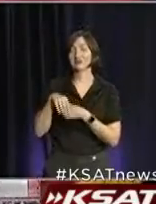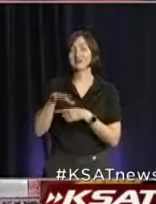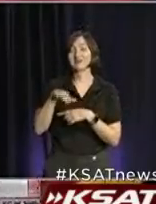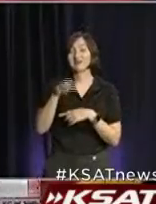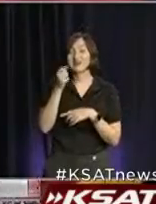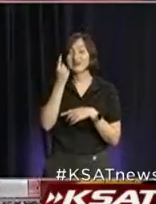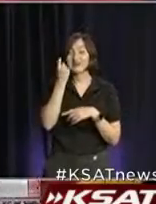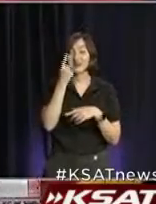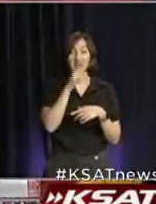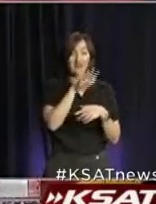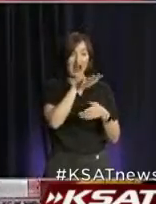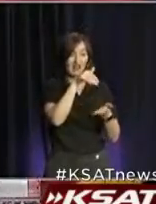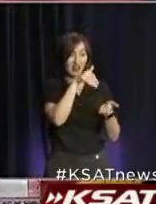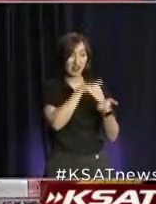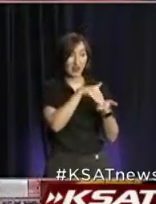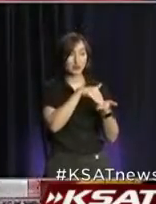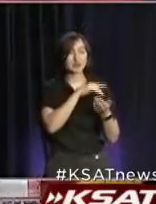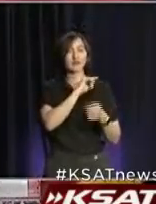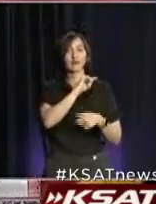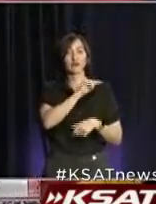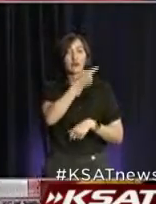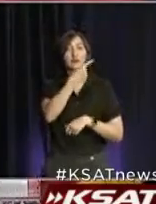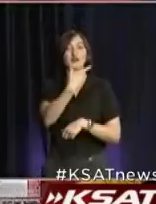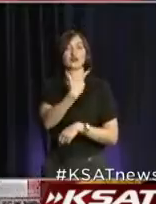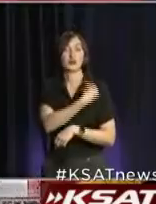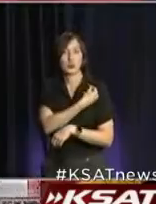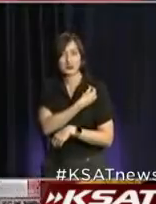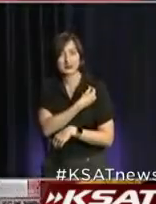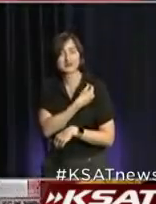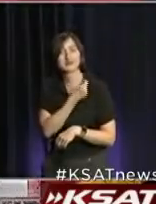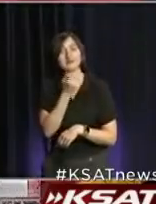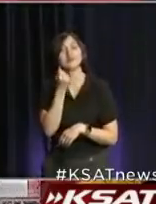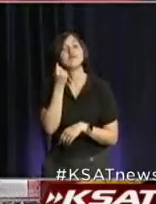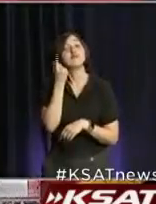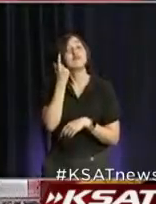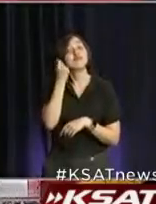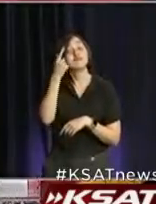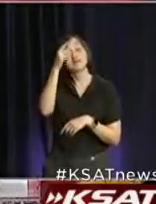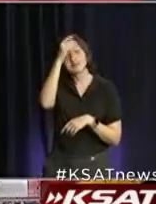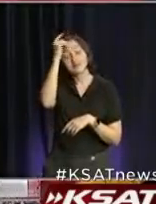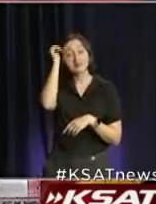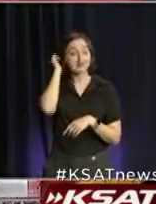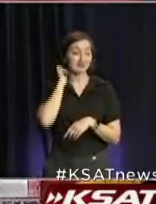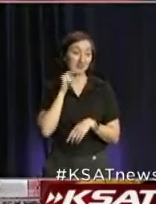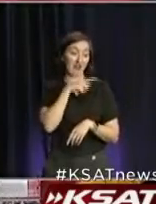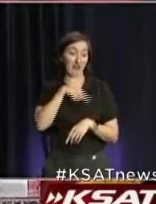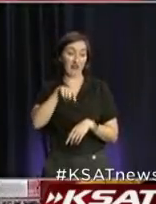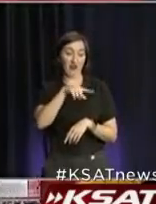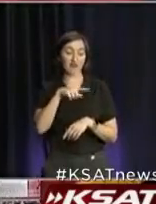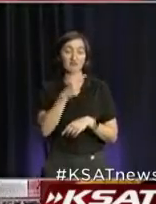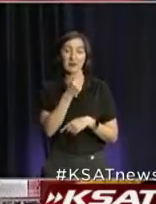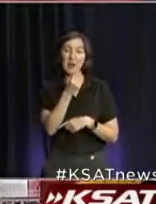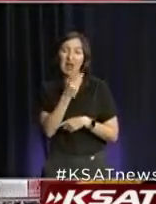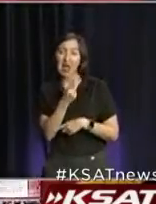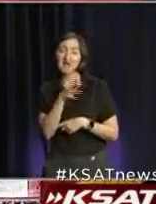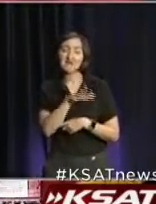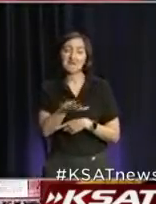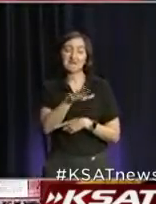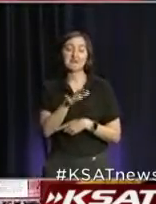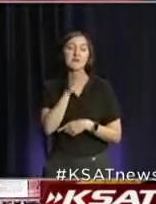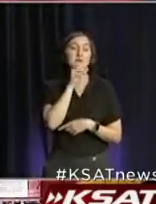5,458 were first dose. But what's interesting about the first dose, about half of them were 12 to 16 years